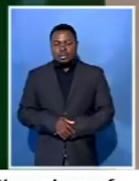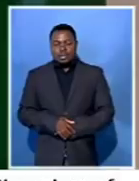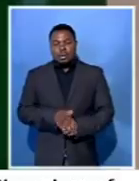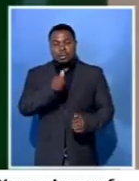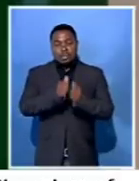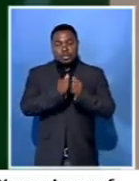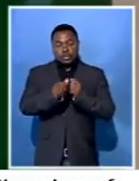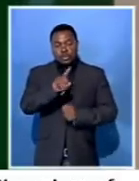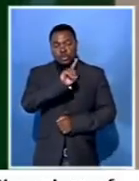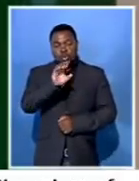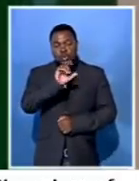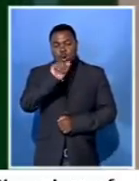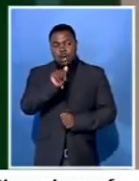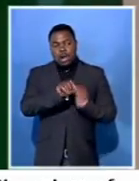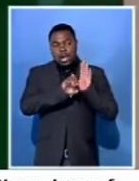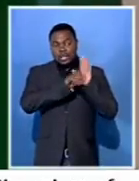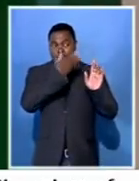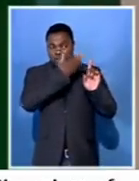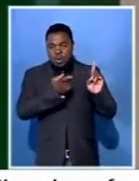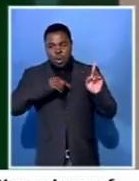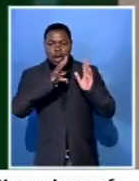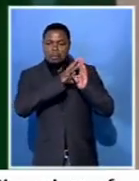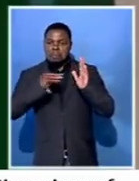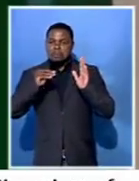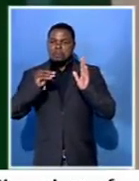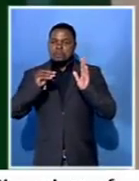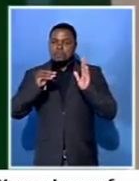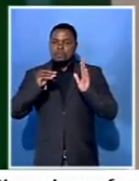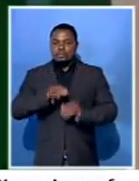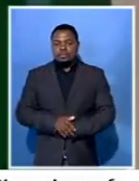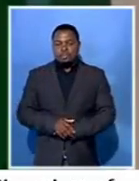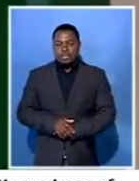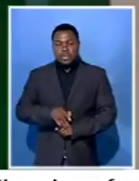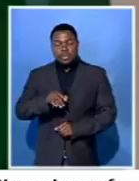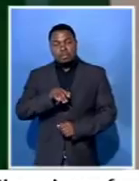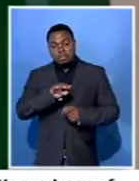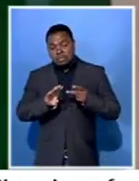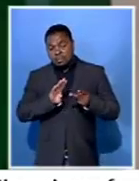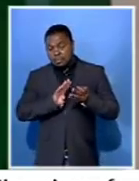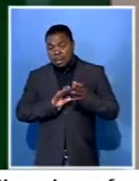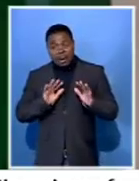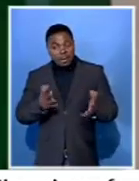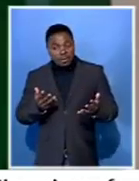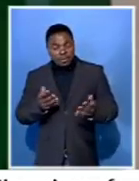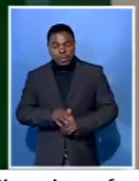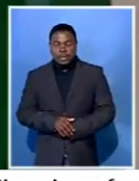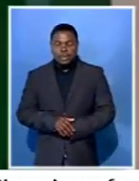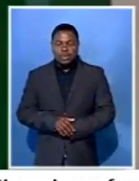that Uputsola showed us by ensuring that, yes,